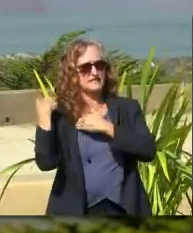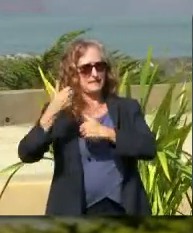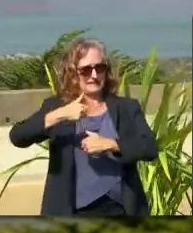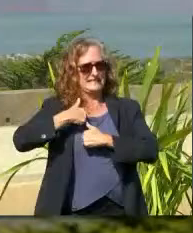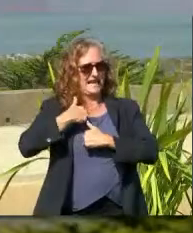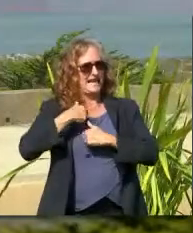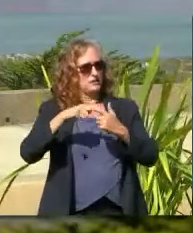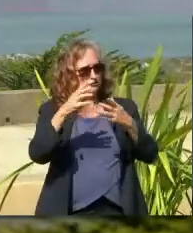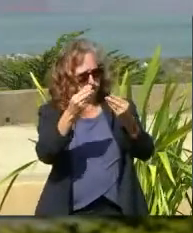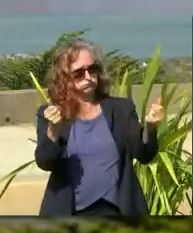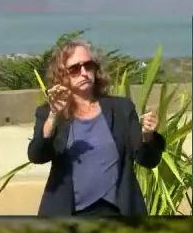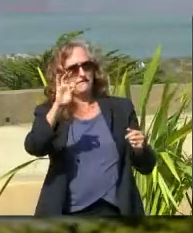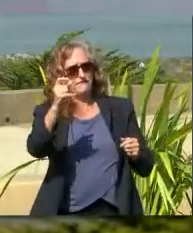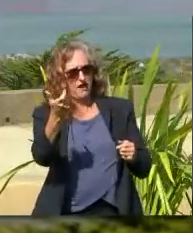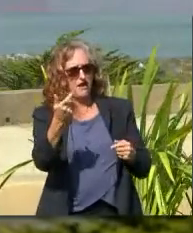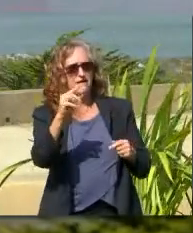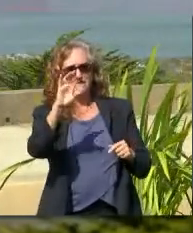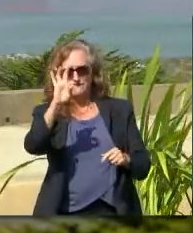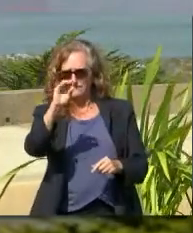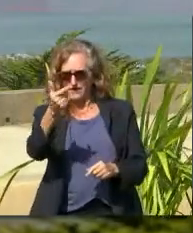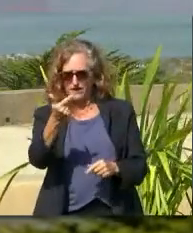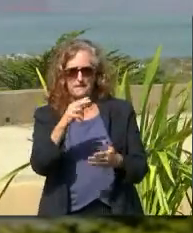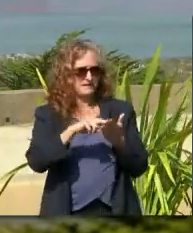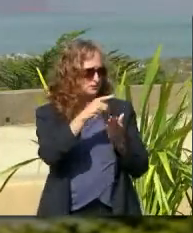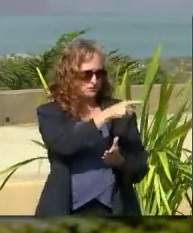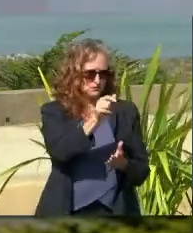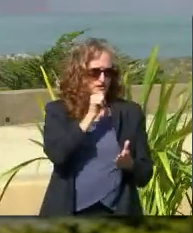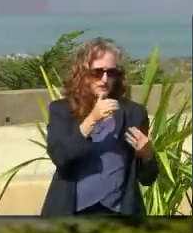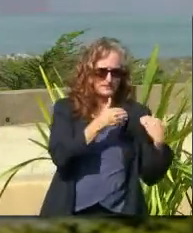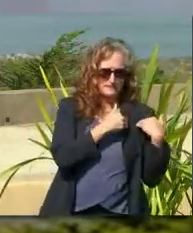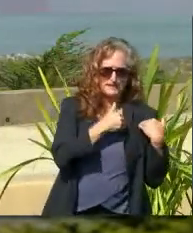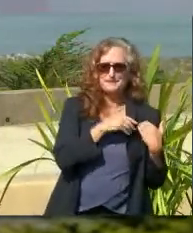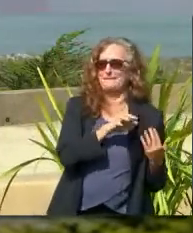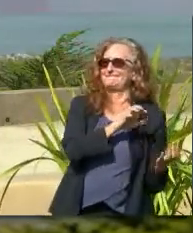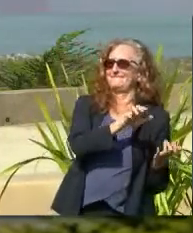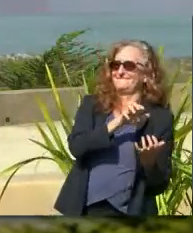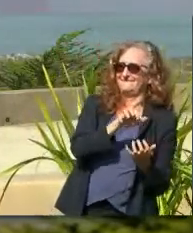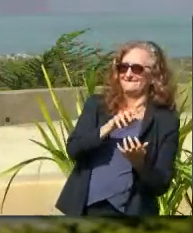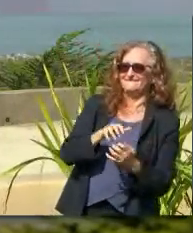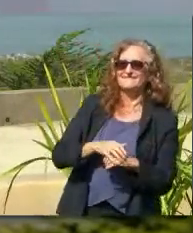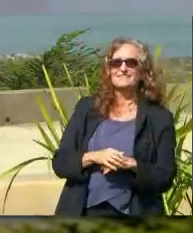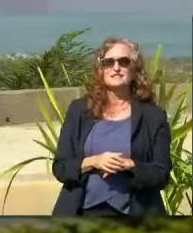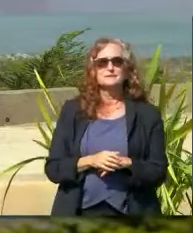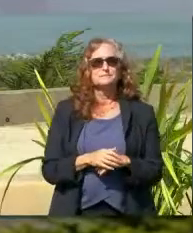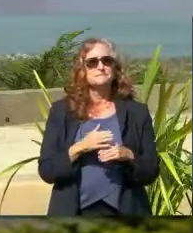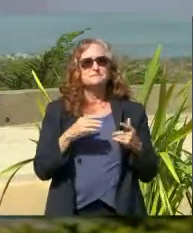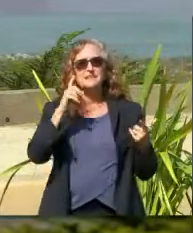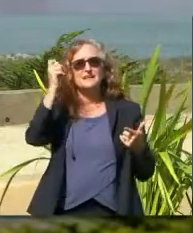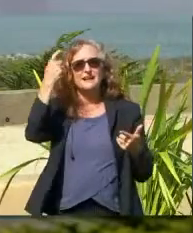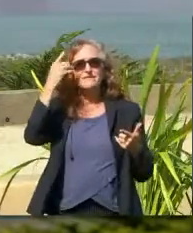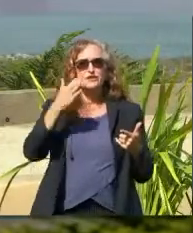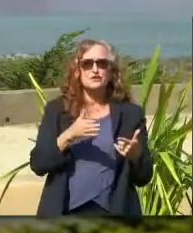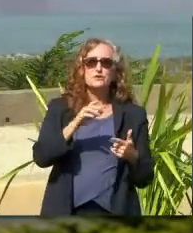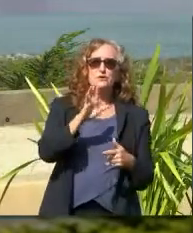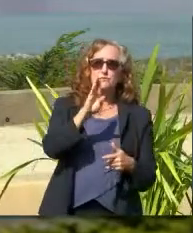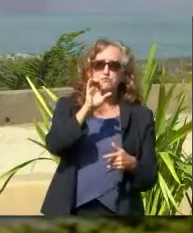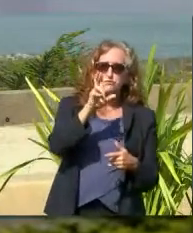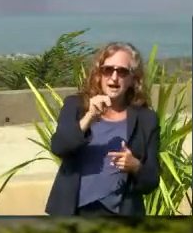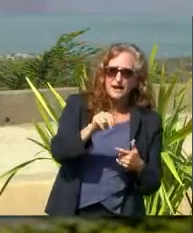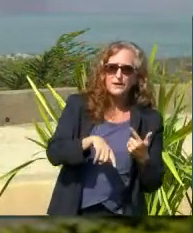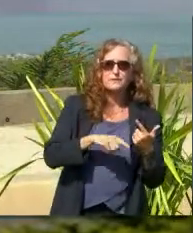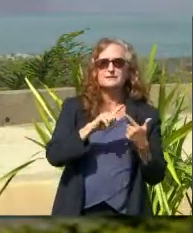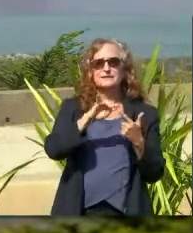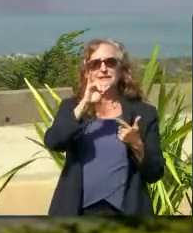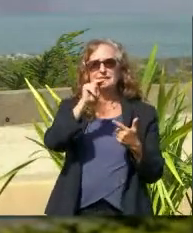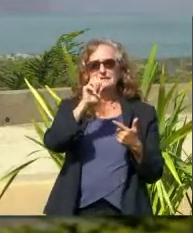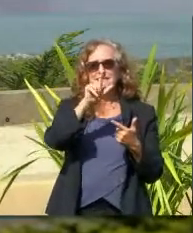so I won't hold you responsible for that, Gavin. And to Governor Brown and Governor Inslee, it's always great